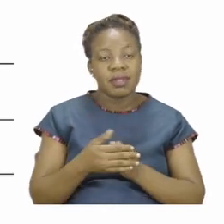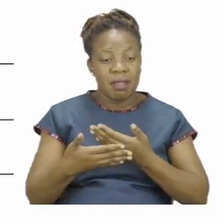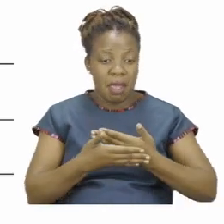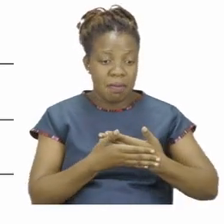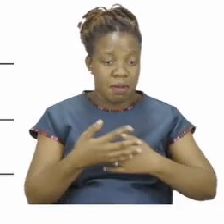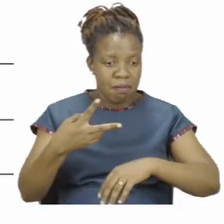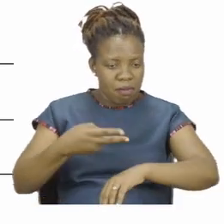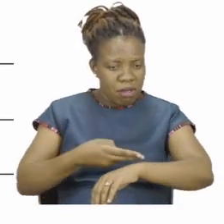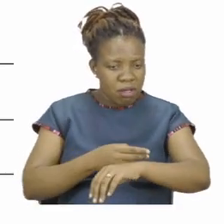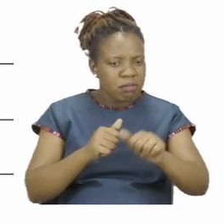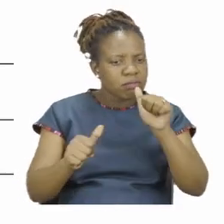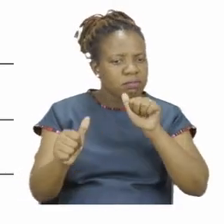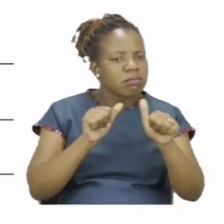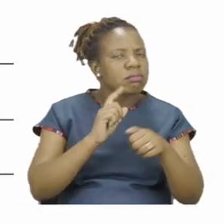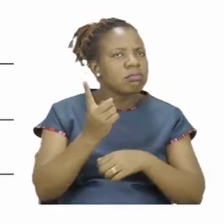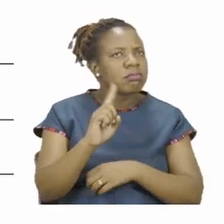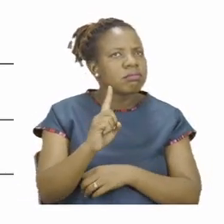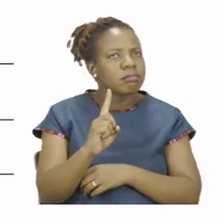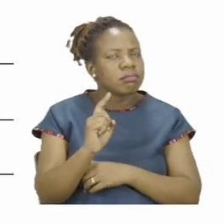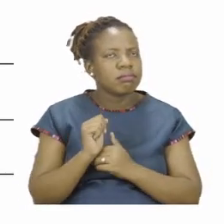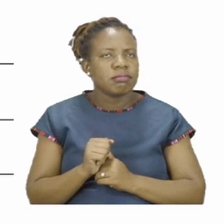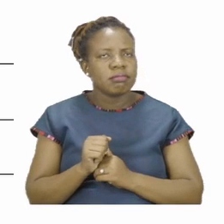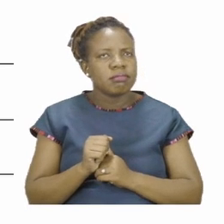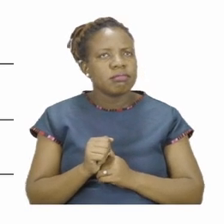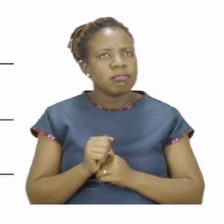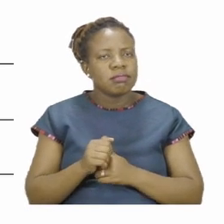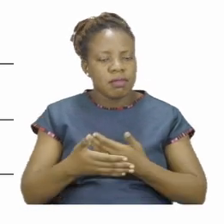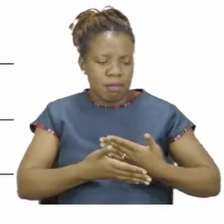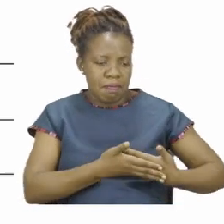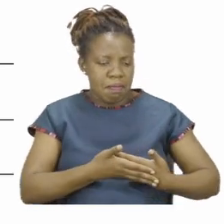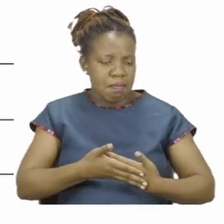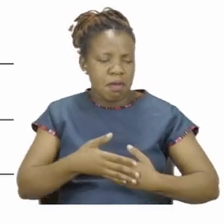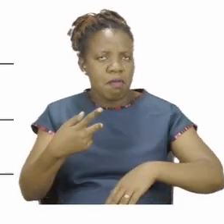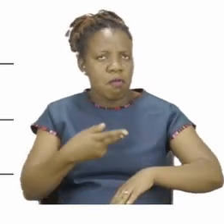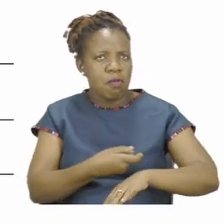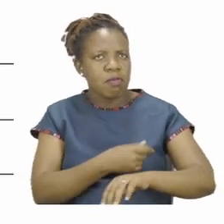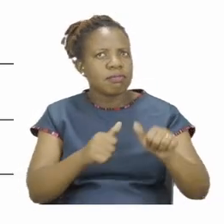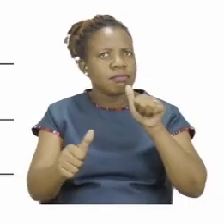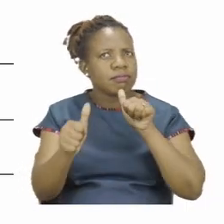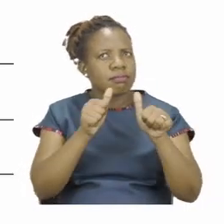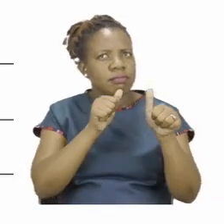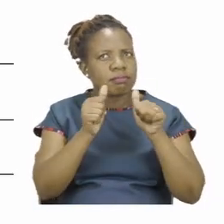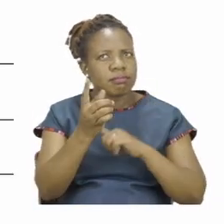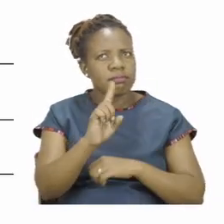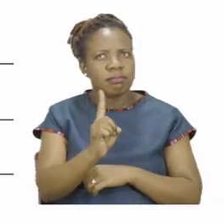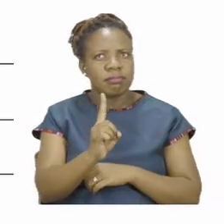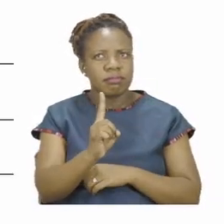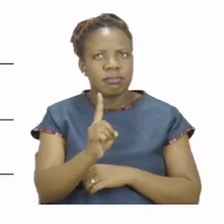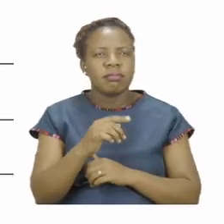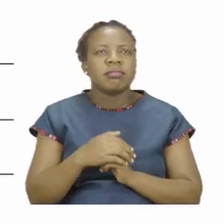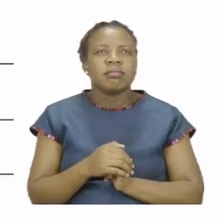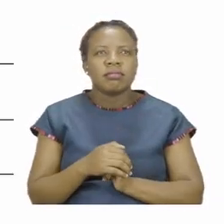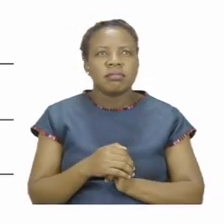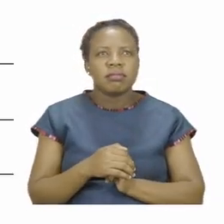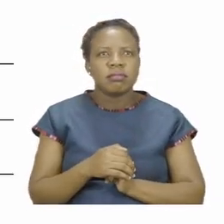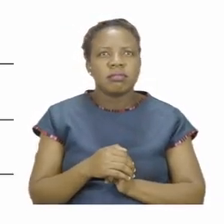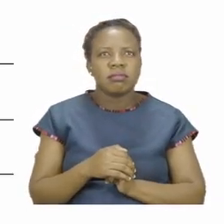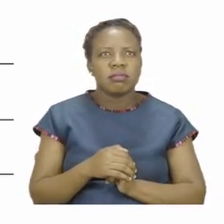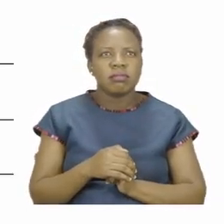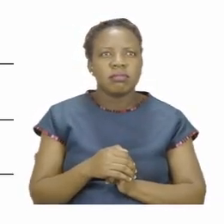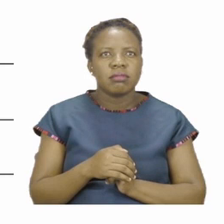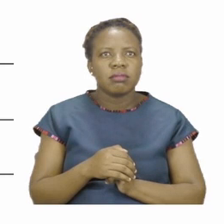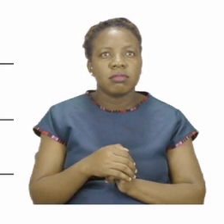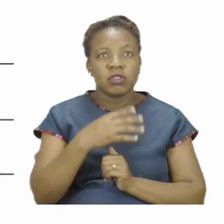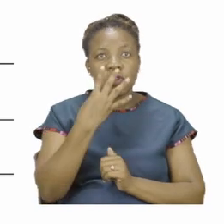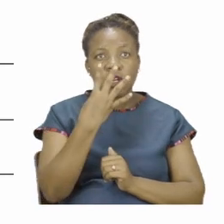eat? What does the lamb eat? Number 4 says, write one